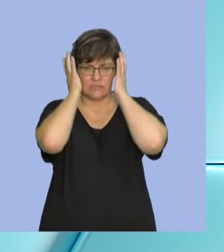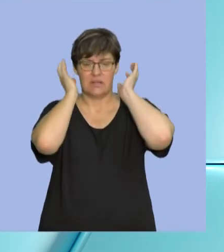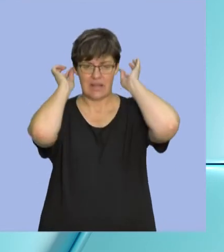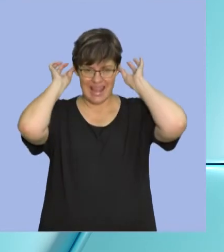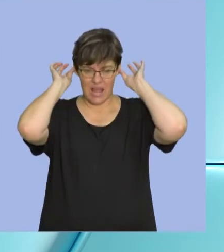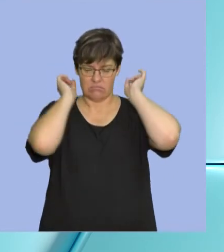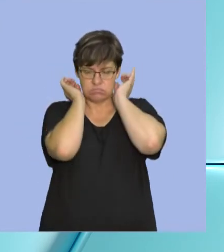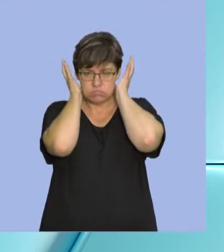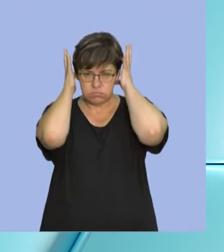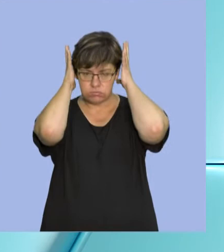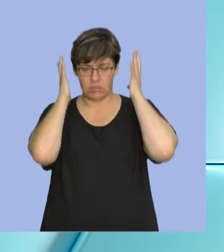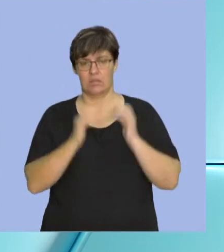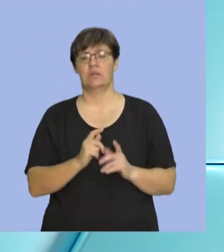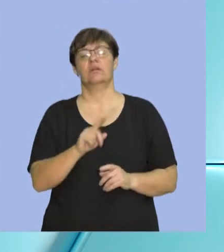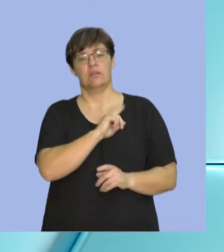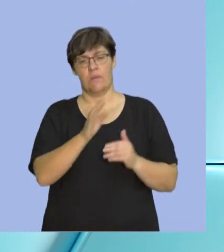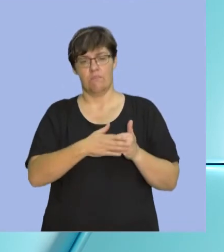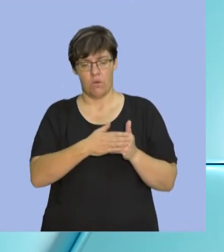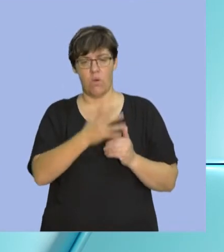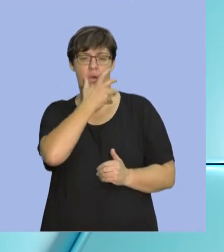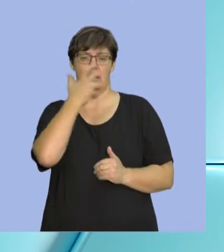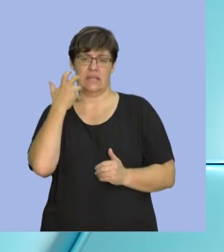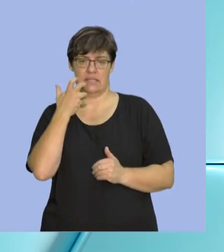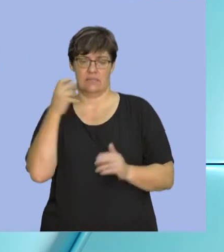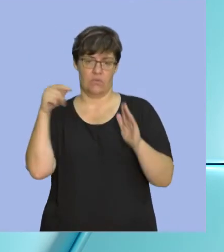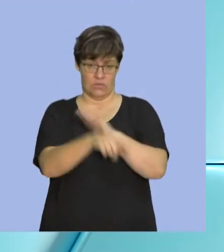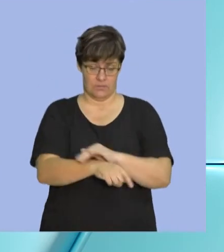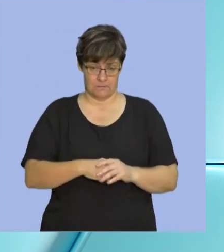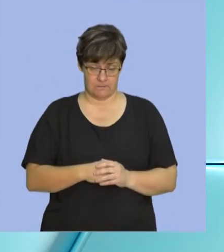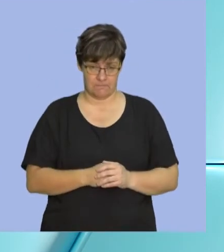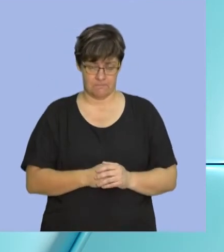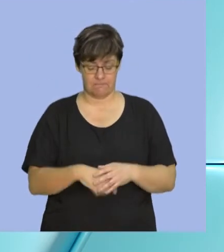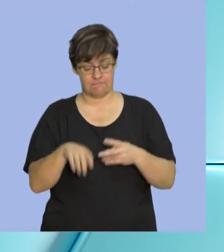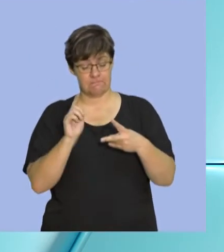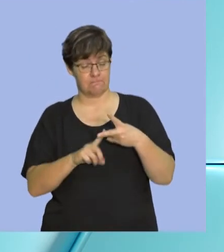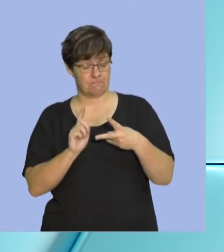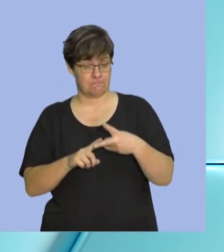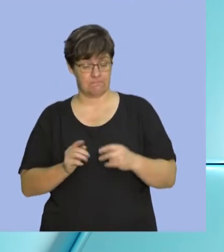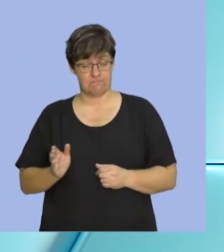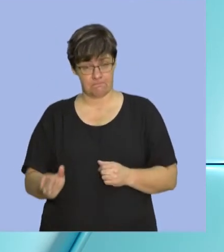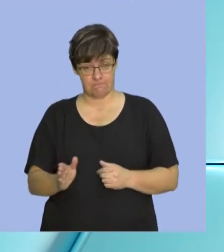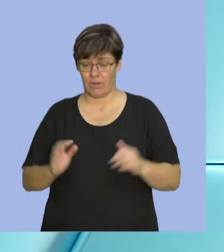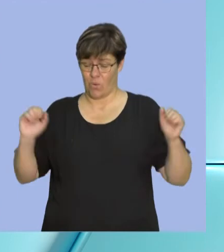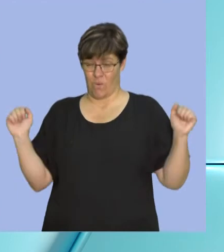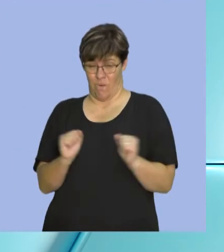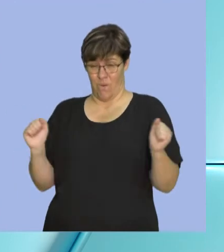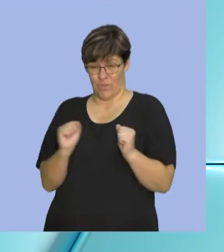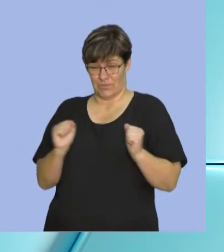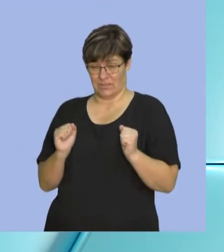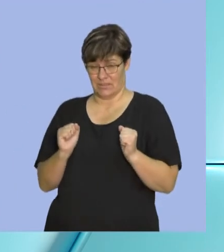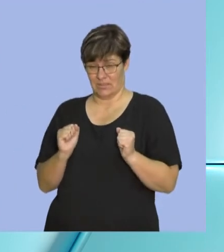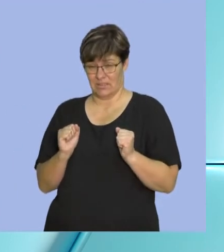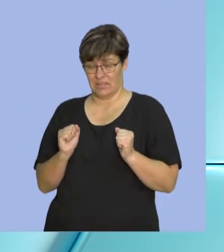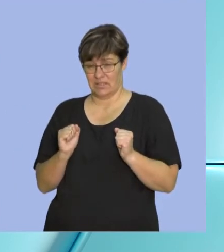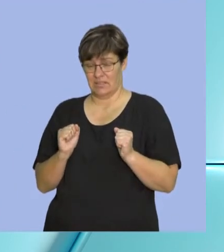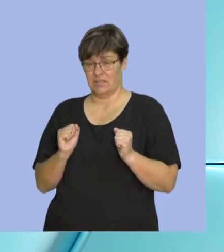that allows for more heat to be lost. On the other hand, during a cold day in winter, we find